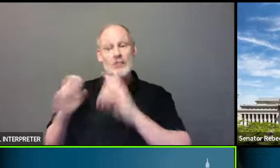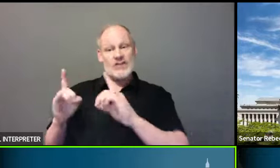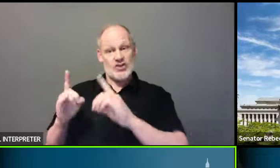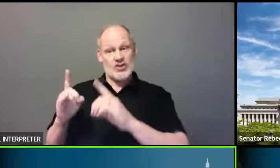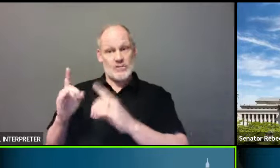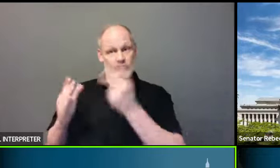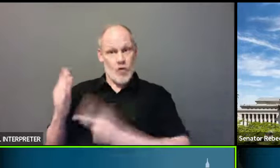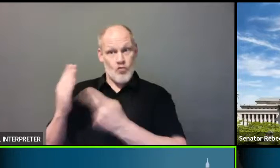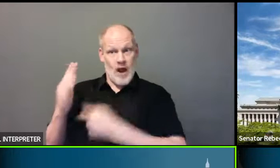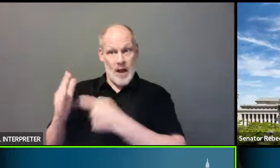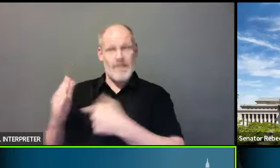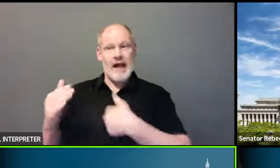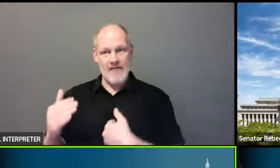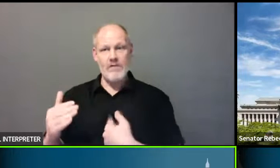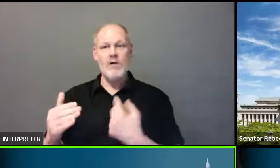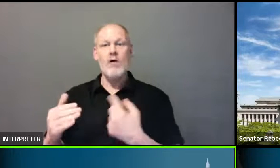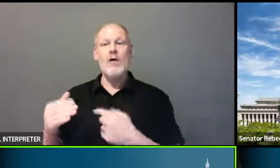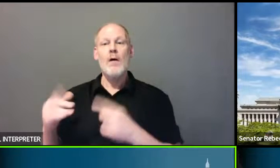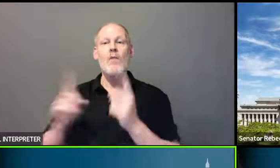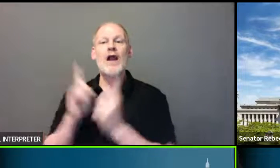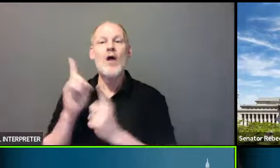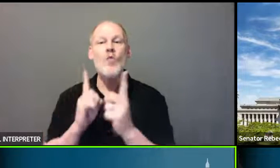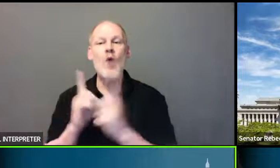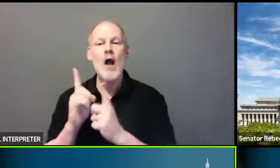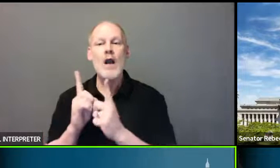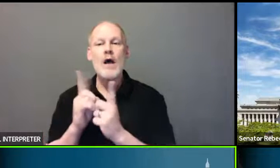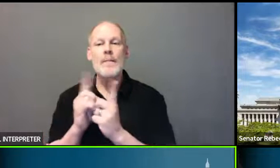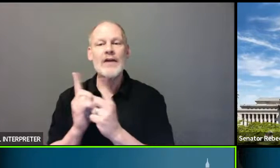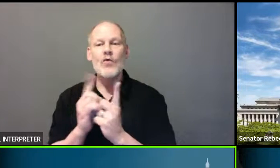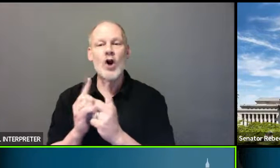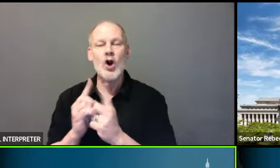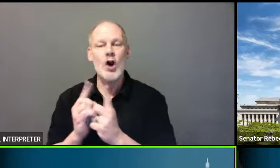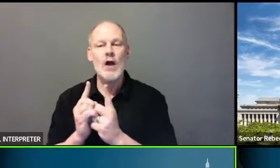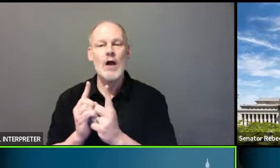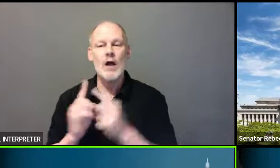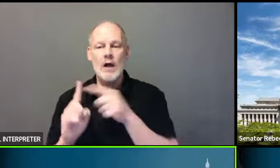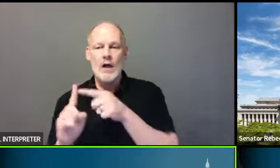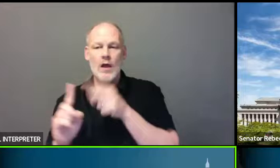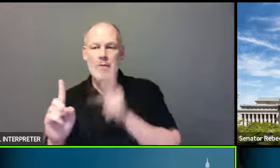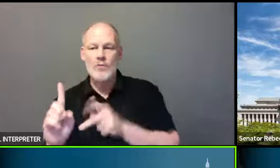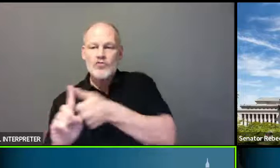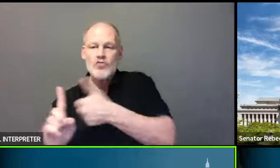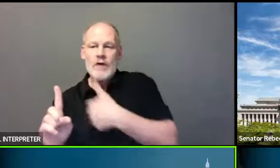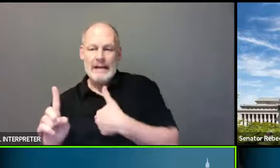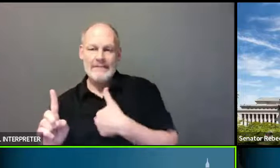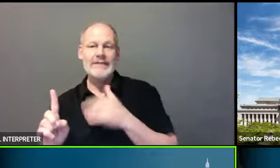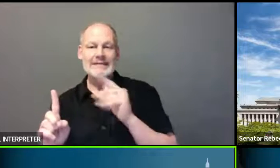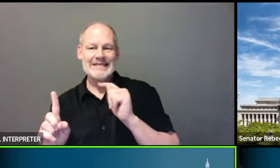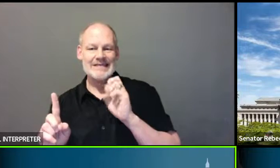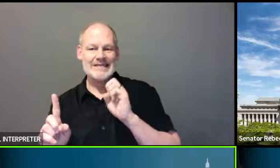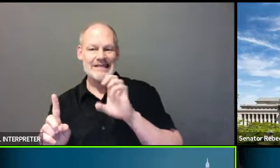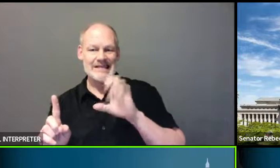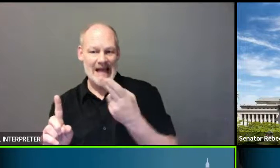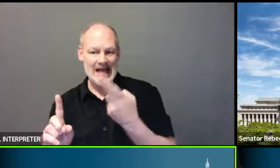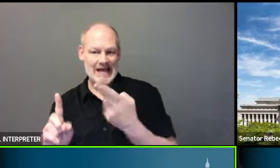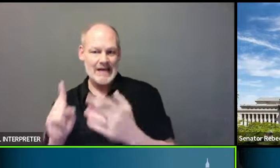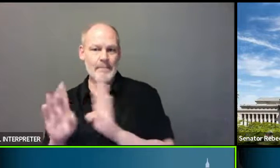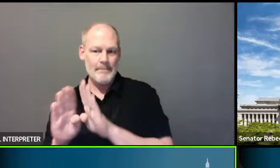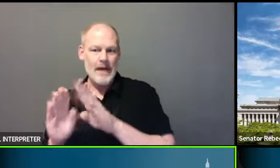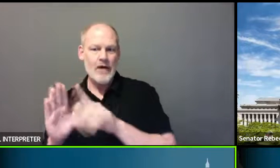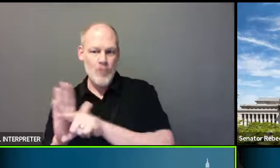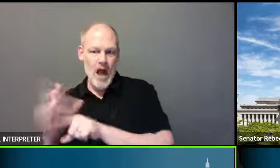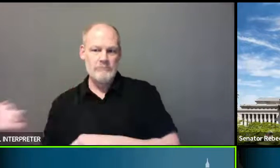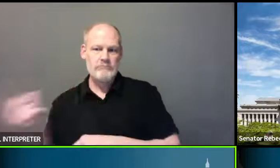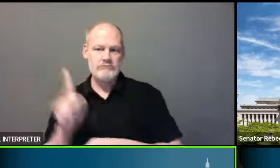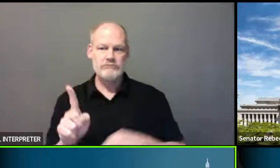already in the tech industry. And the funding that we will be providing in the operating